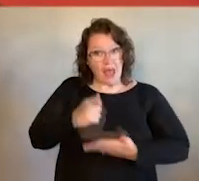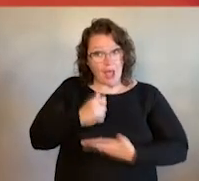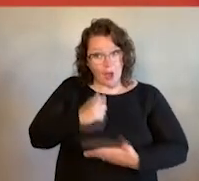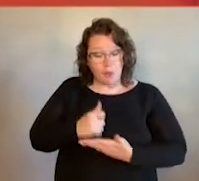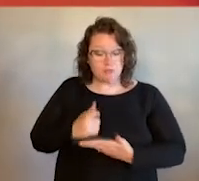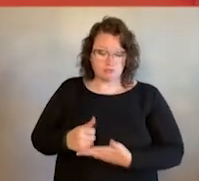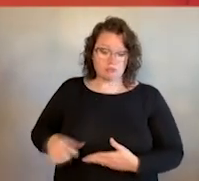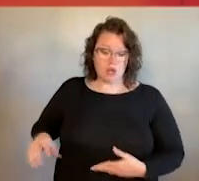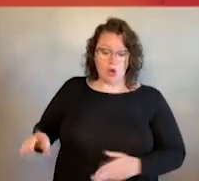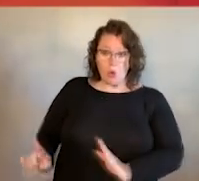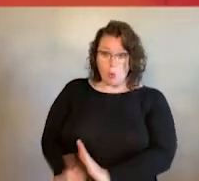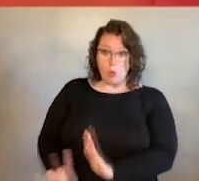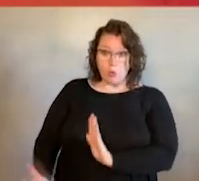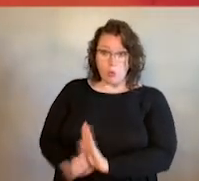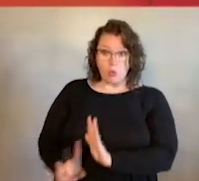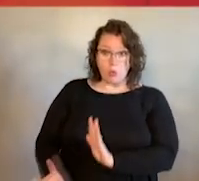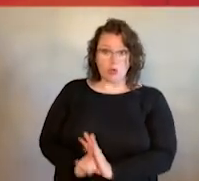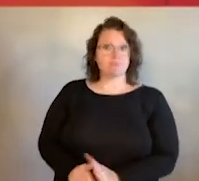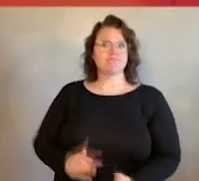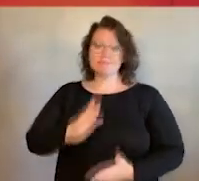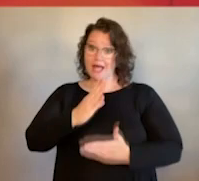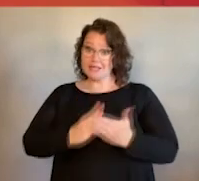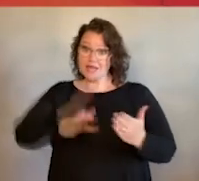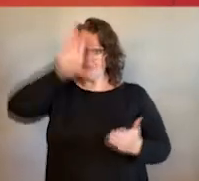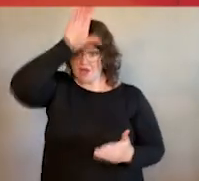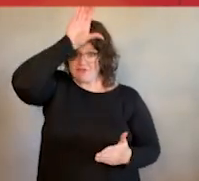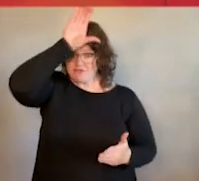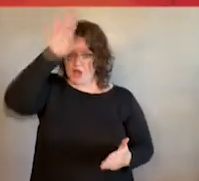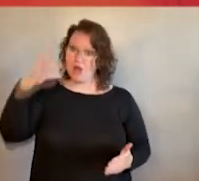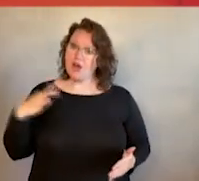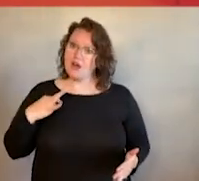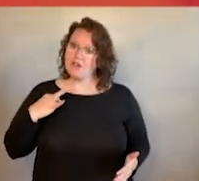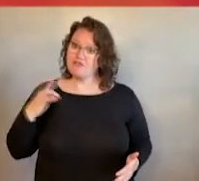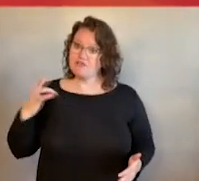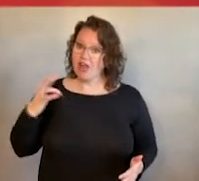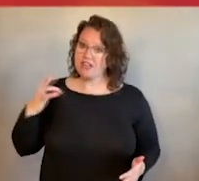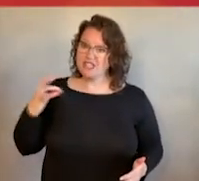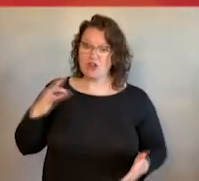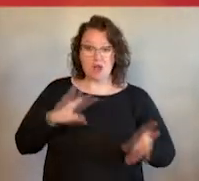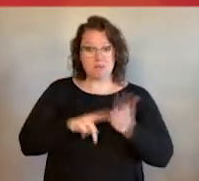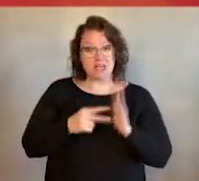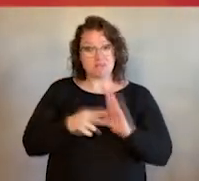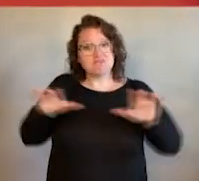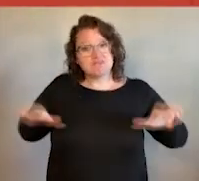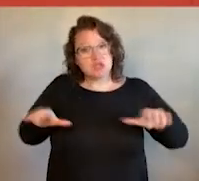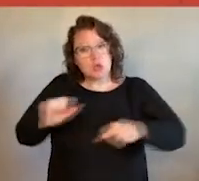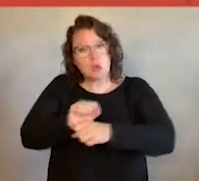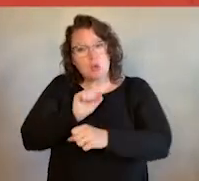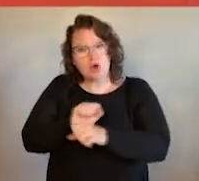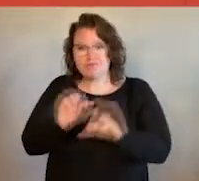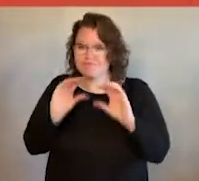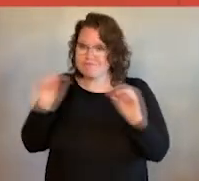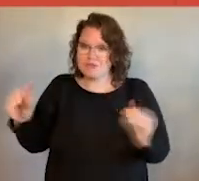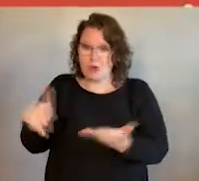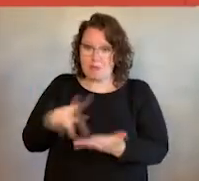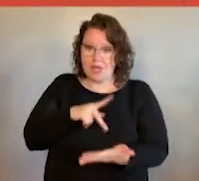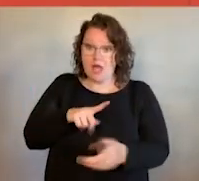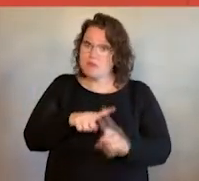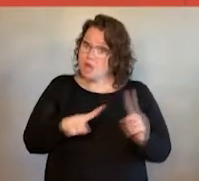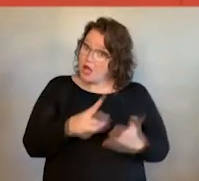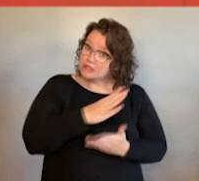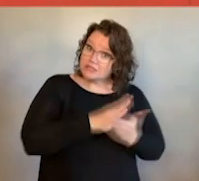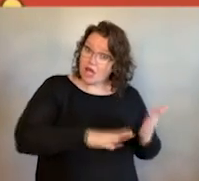So some firemen like me are volunteers, which means we do it, we don't get paid, but there are other firemen that are